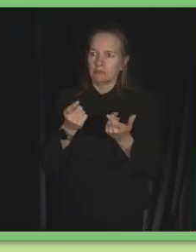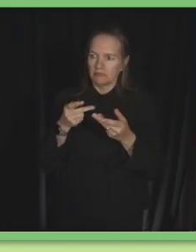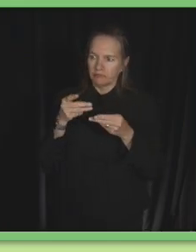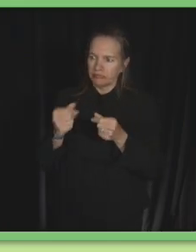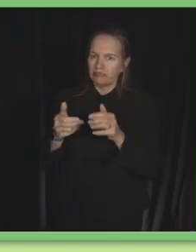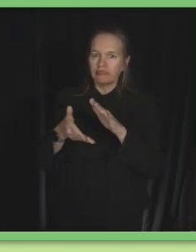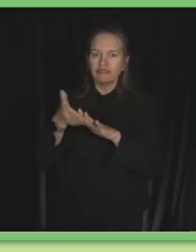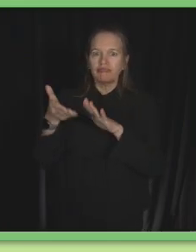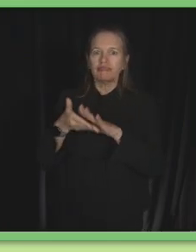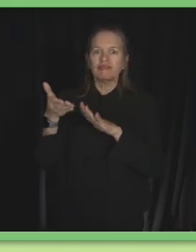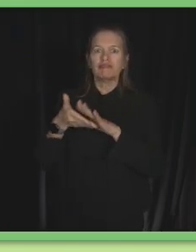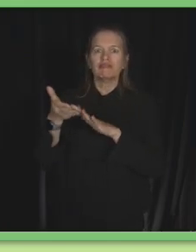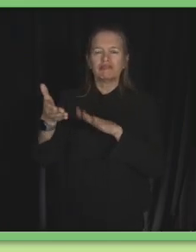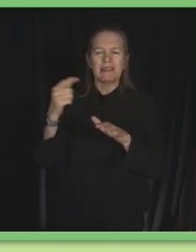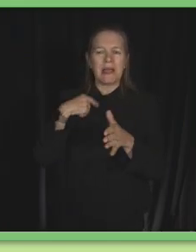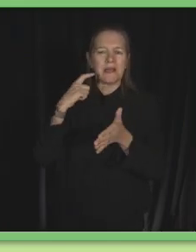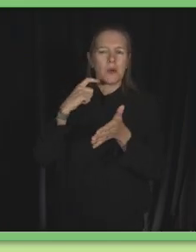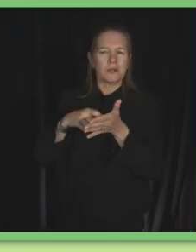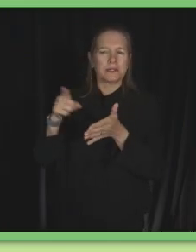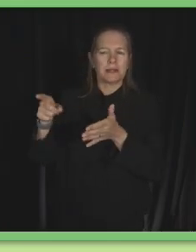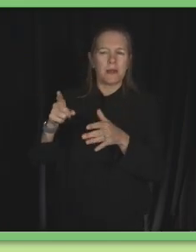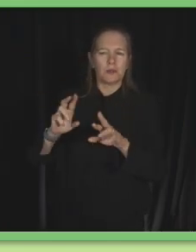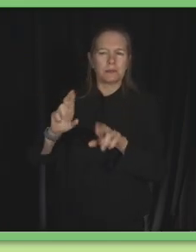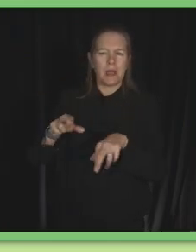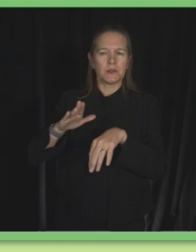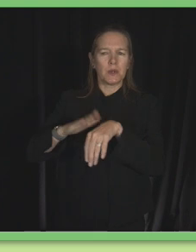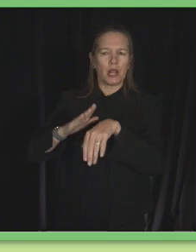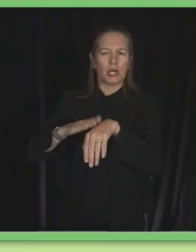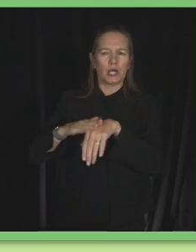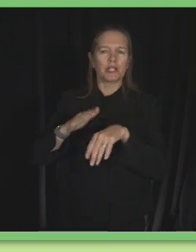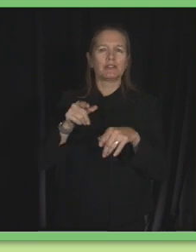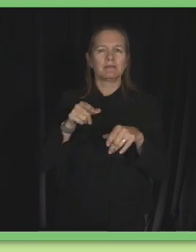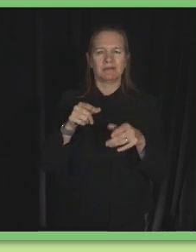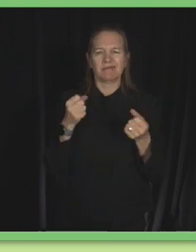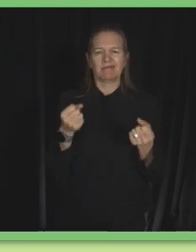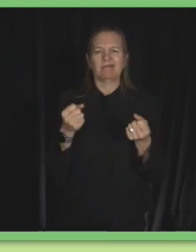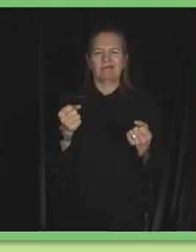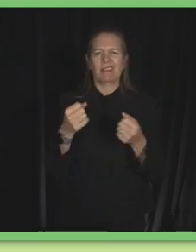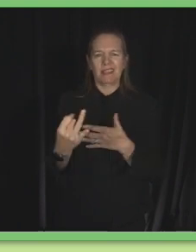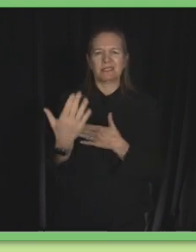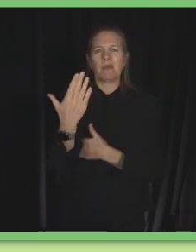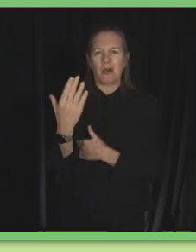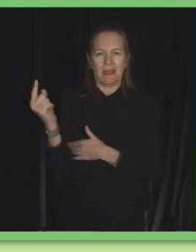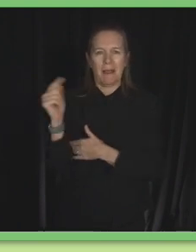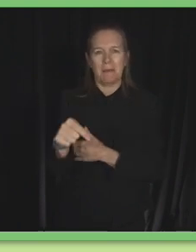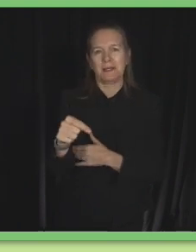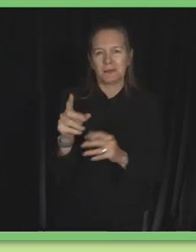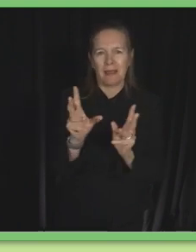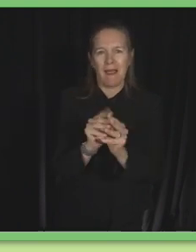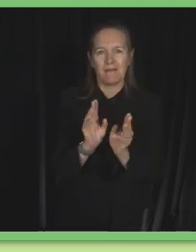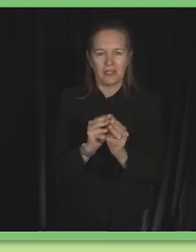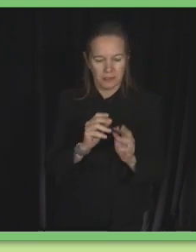that they were responding to alerts in their Uber on the way to the conference this morning.